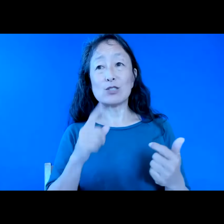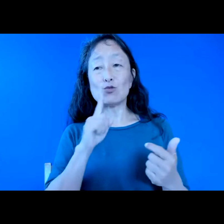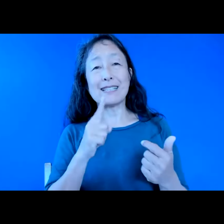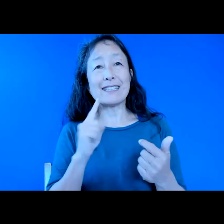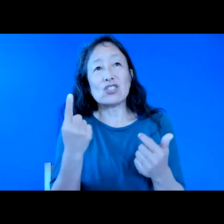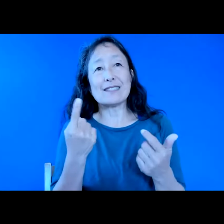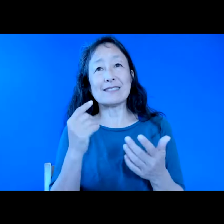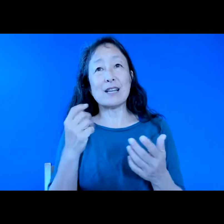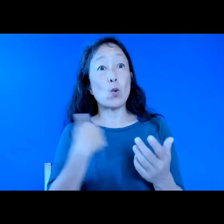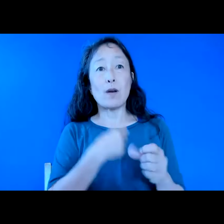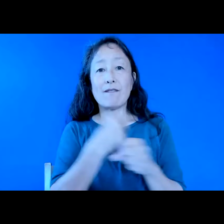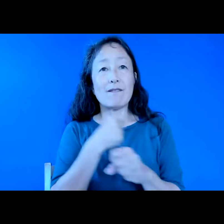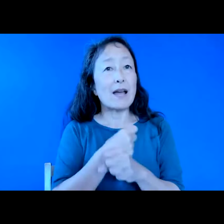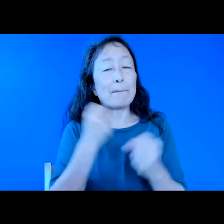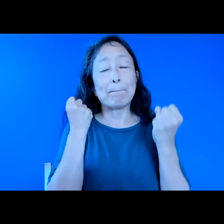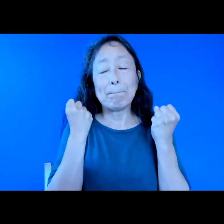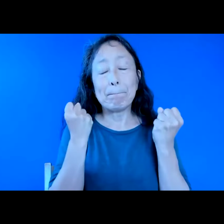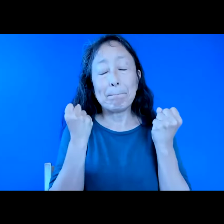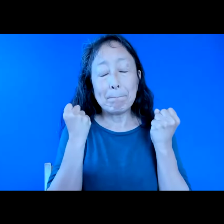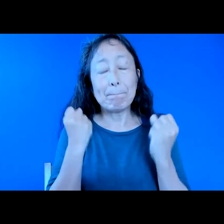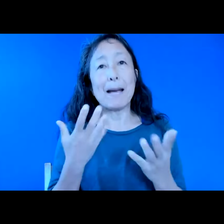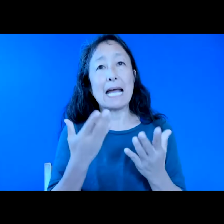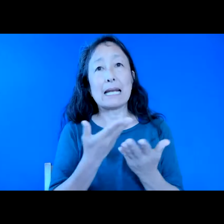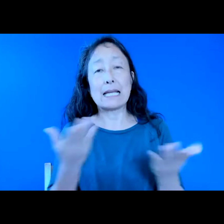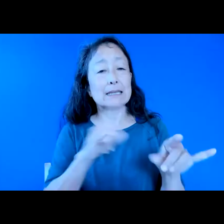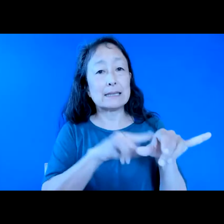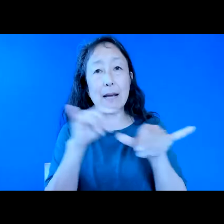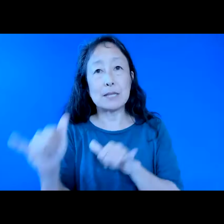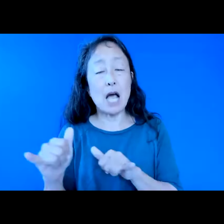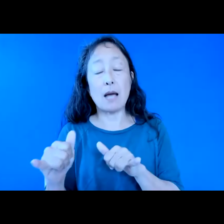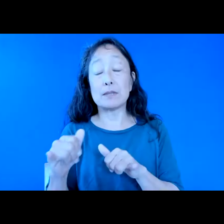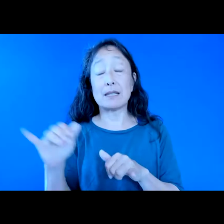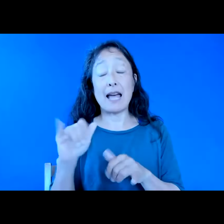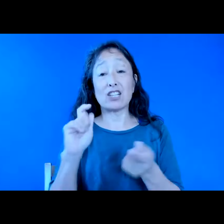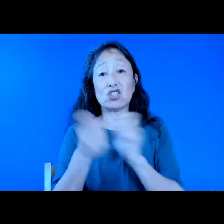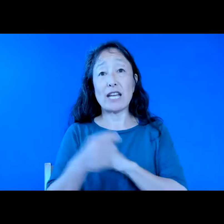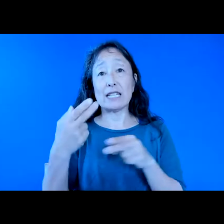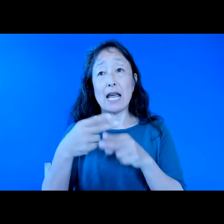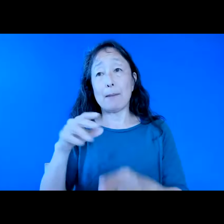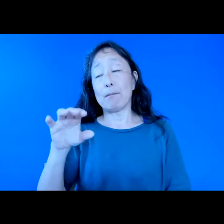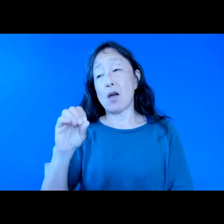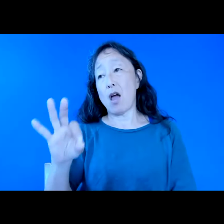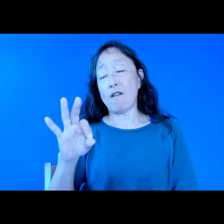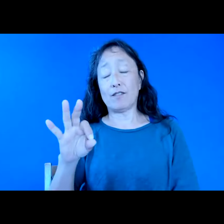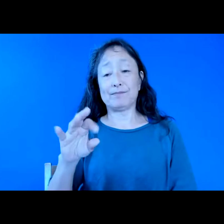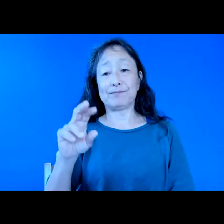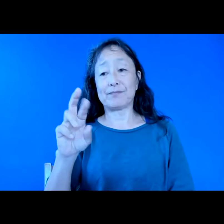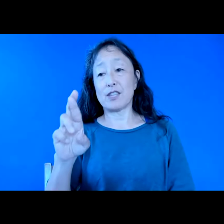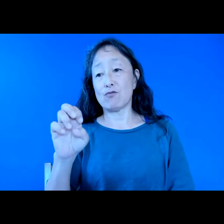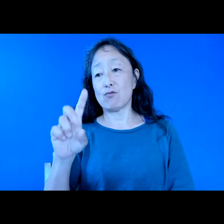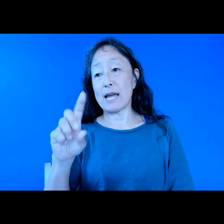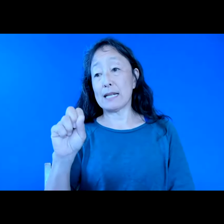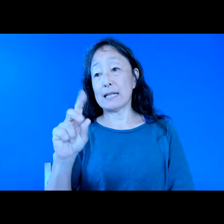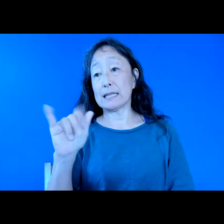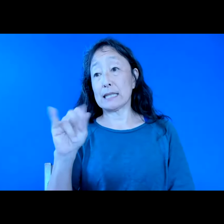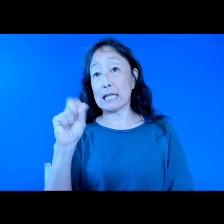time, right? Like this changing of the name with the Redskins, the MIWSAC, Standing Rock, water protection, all the things. Like we've